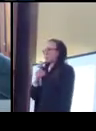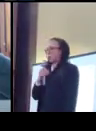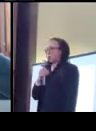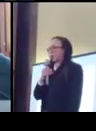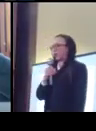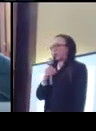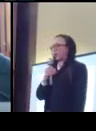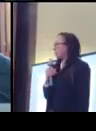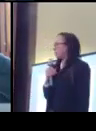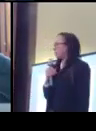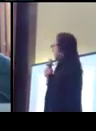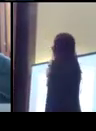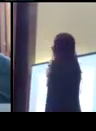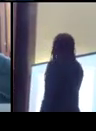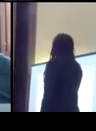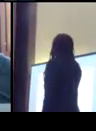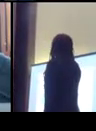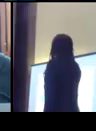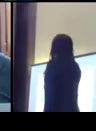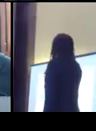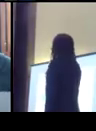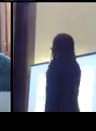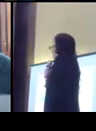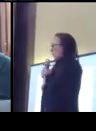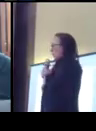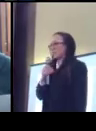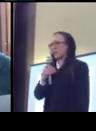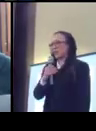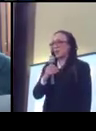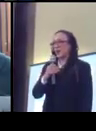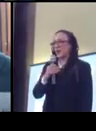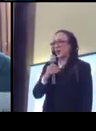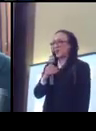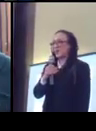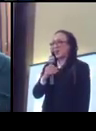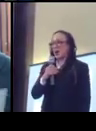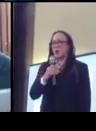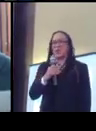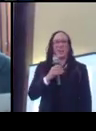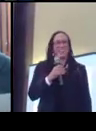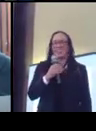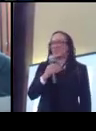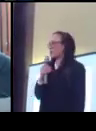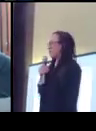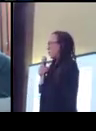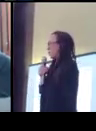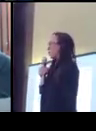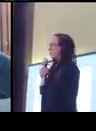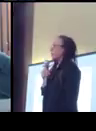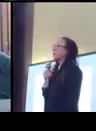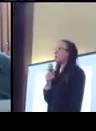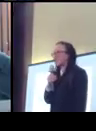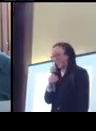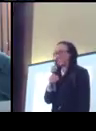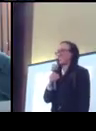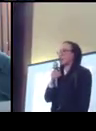the project. We are now phase 6. And we're really excited about how we got here and moving